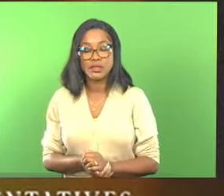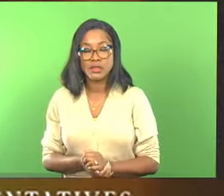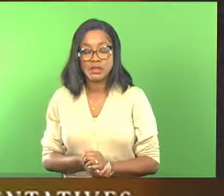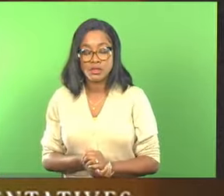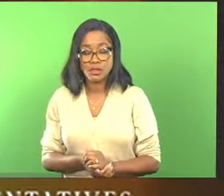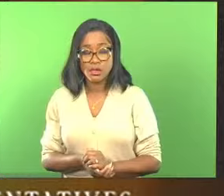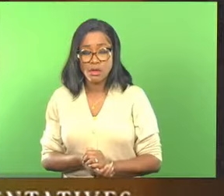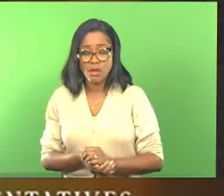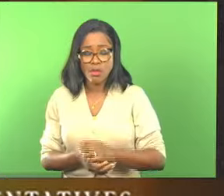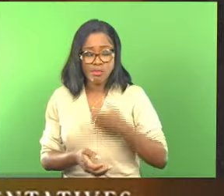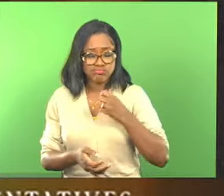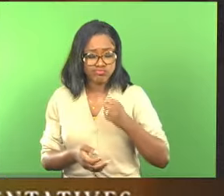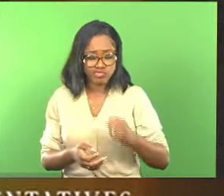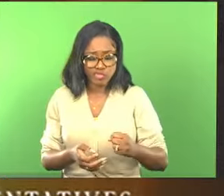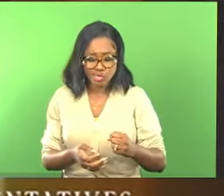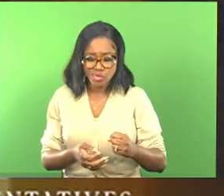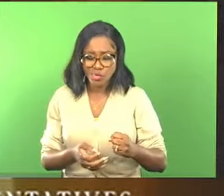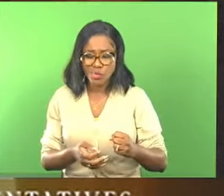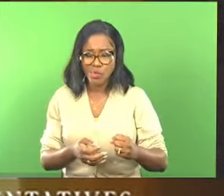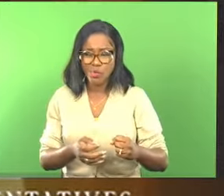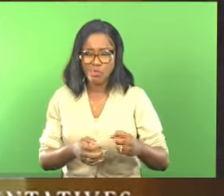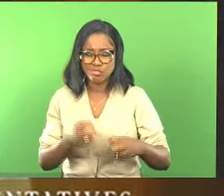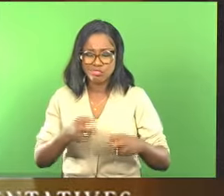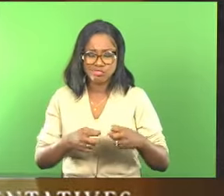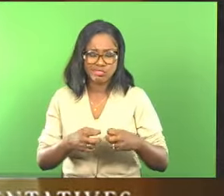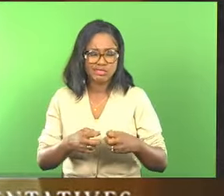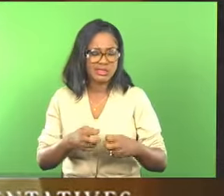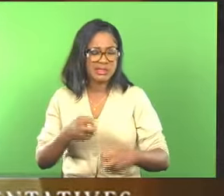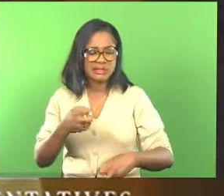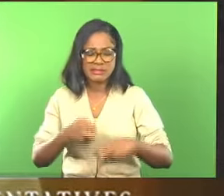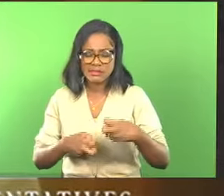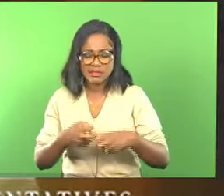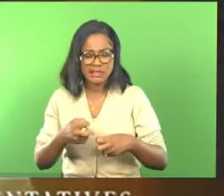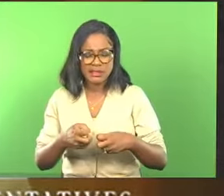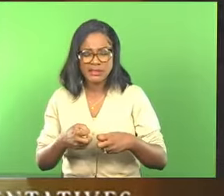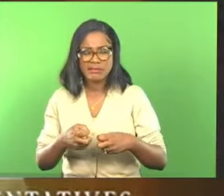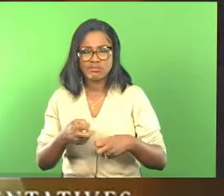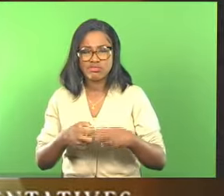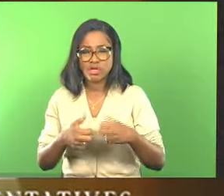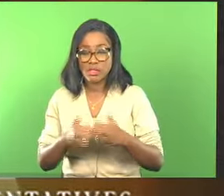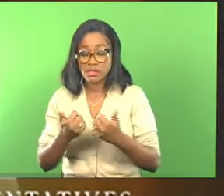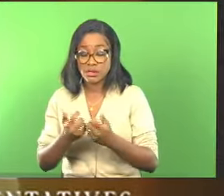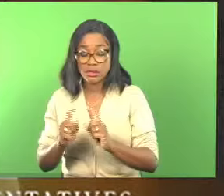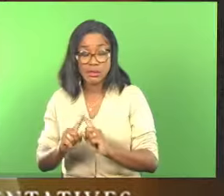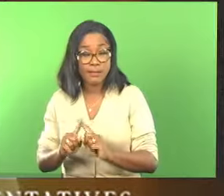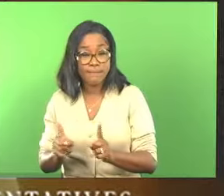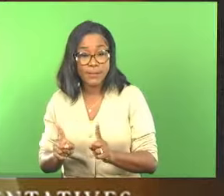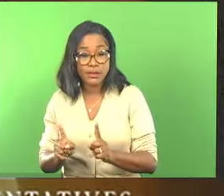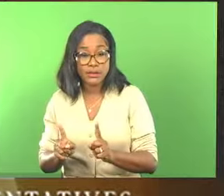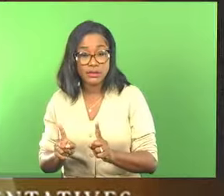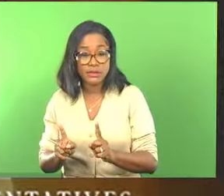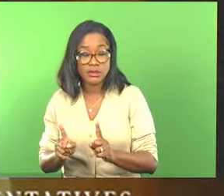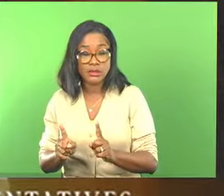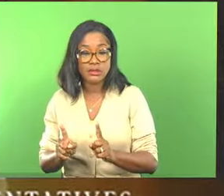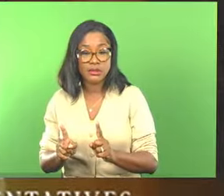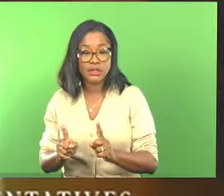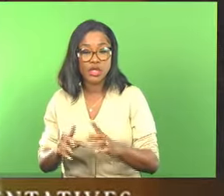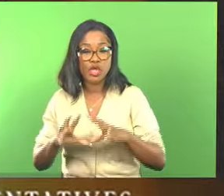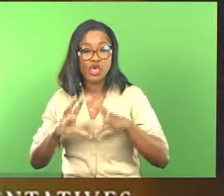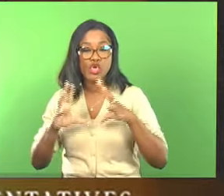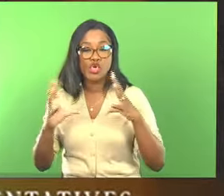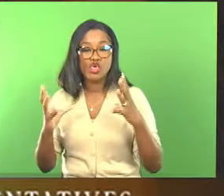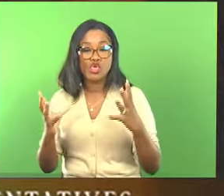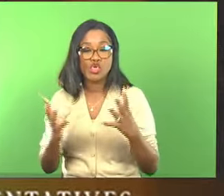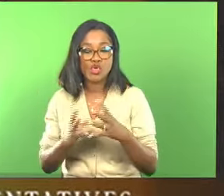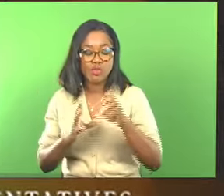struggling to deliver peace and progress. At the same time, the global